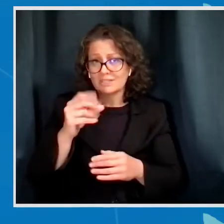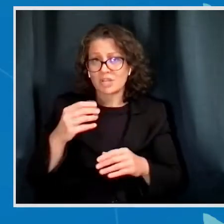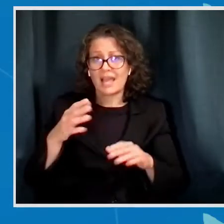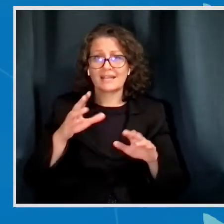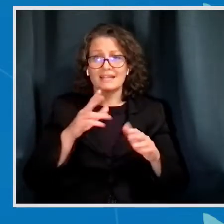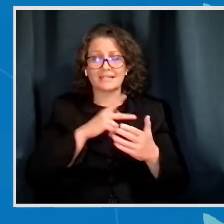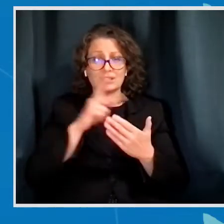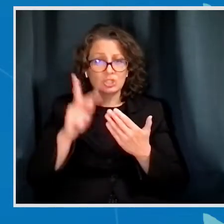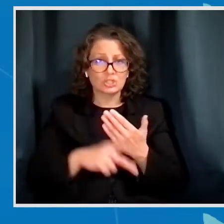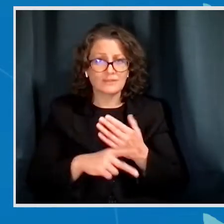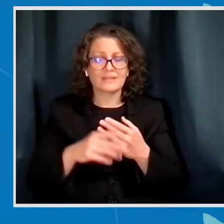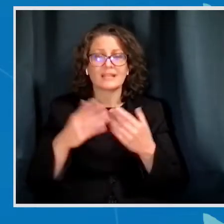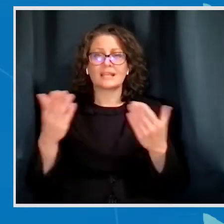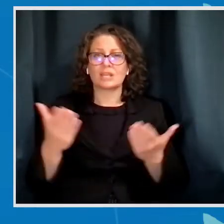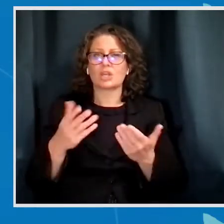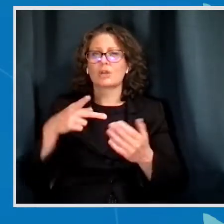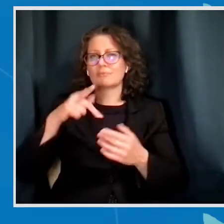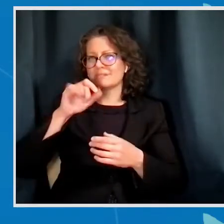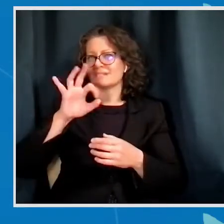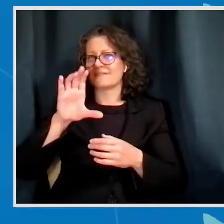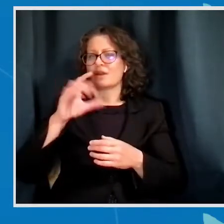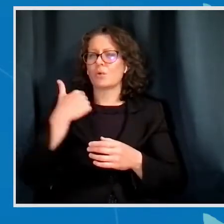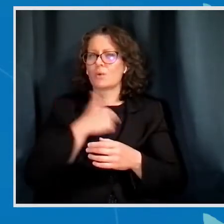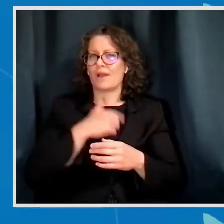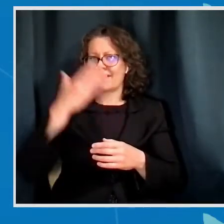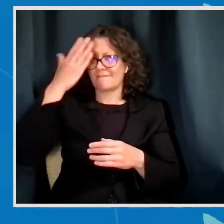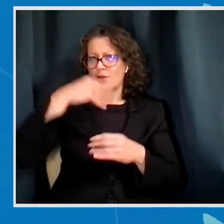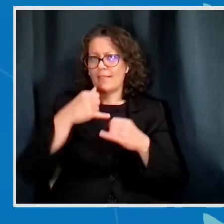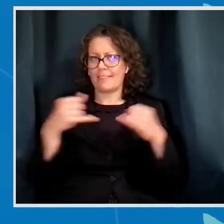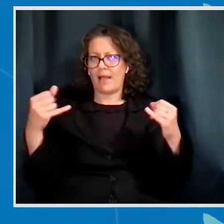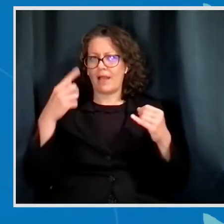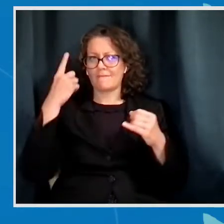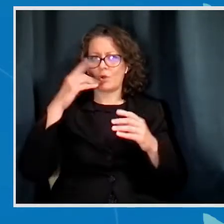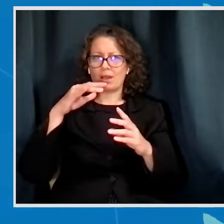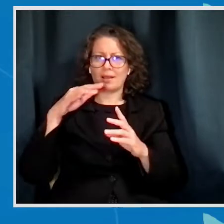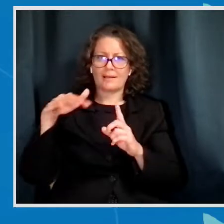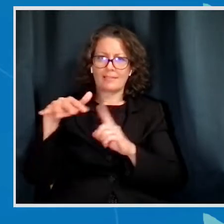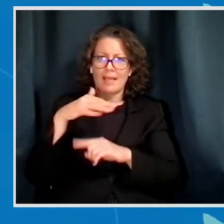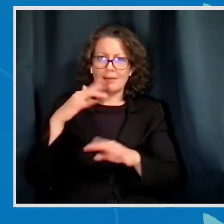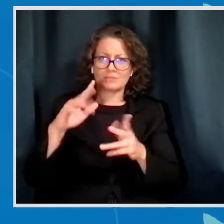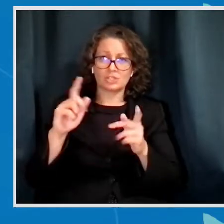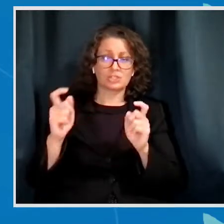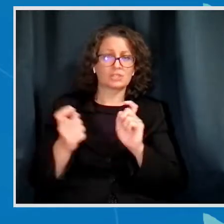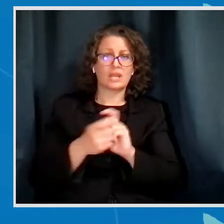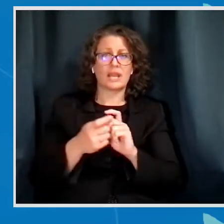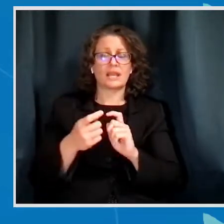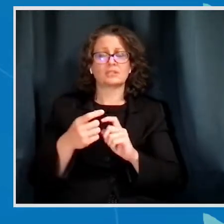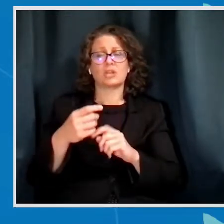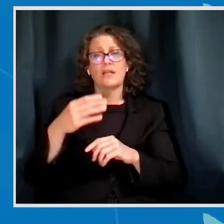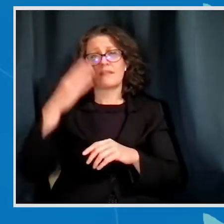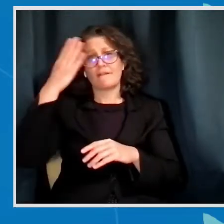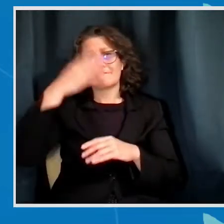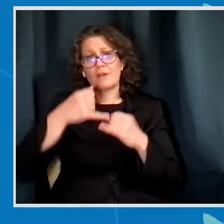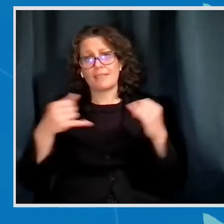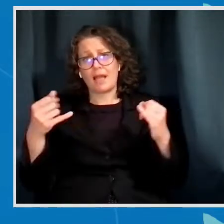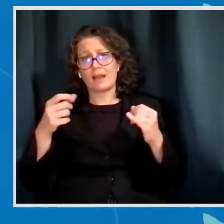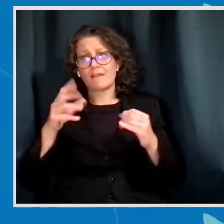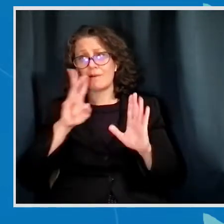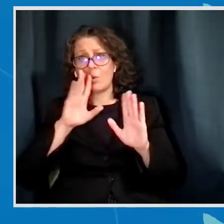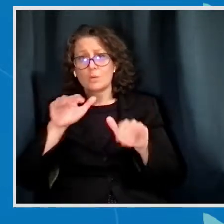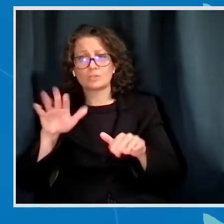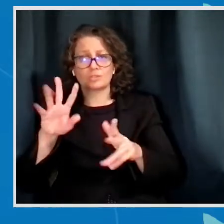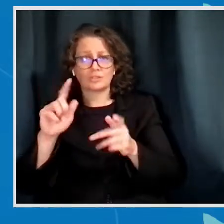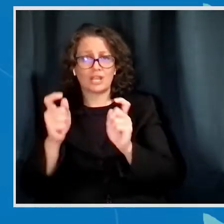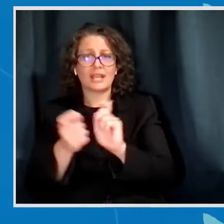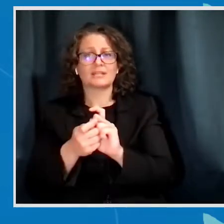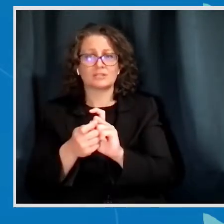on the front line of climate change and the front line of ocean change. What